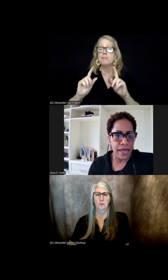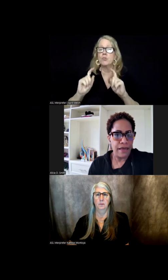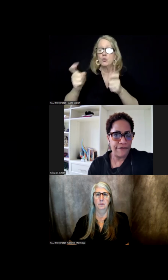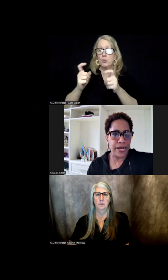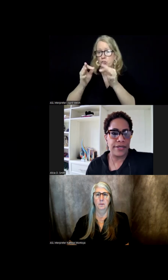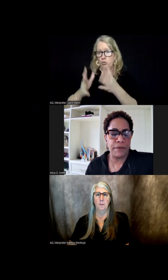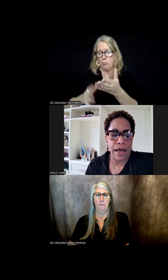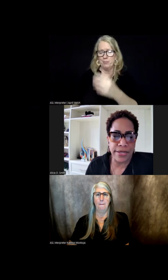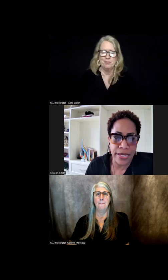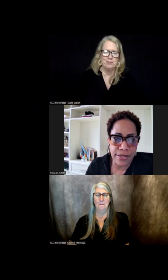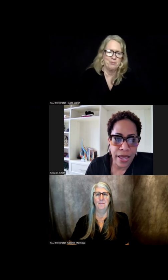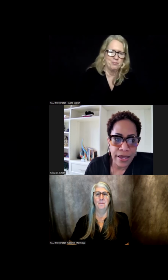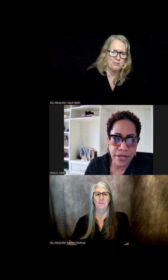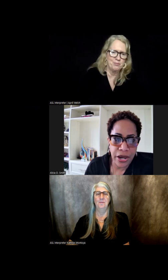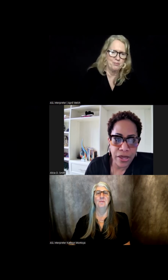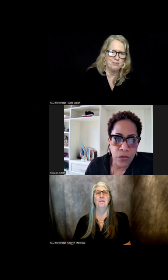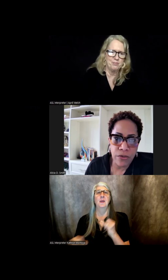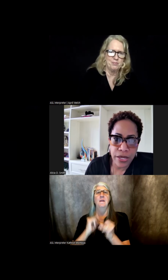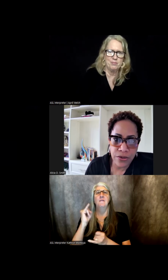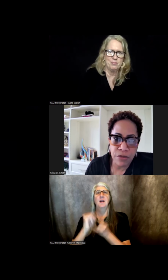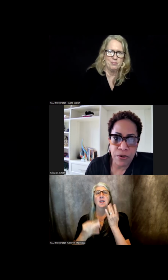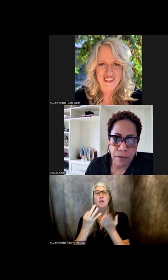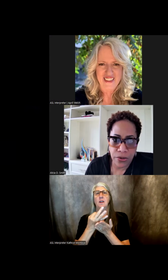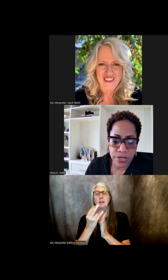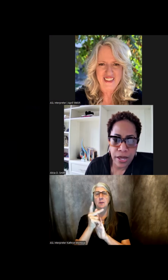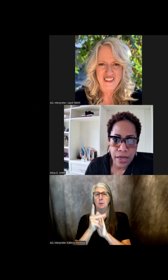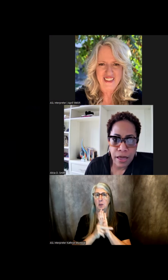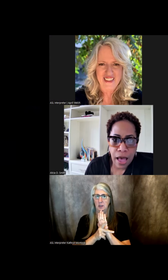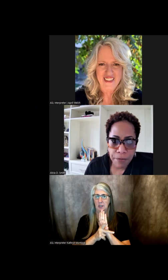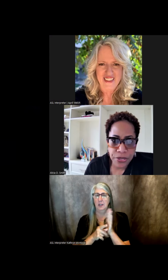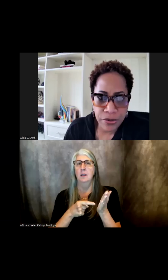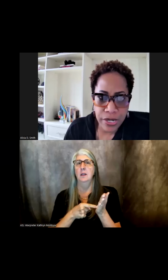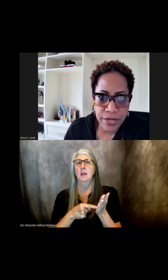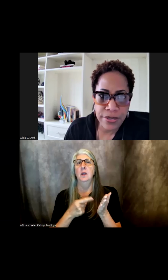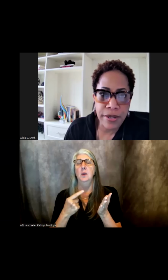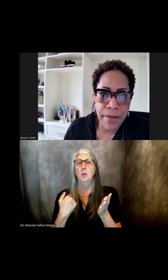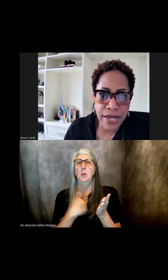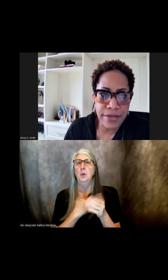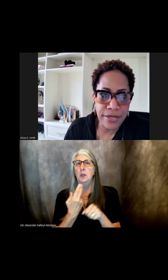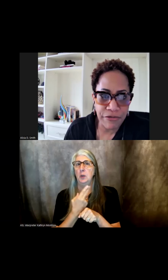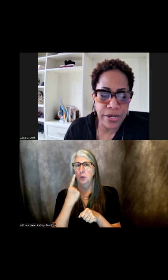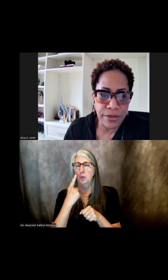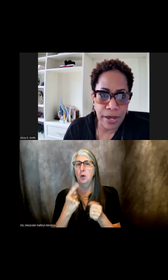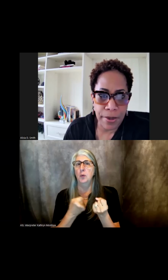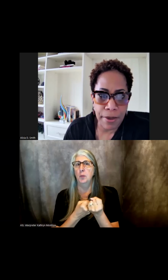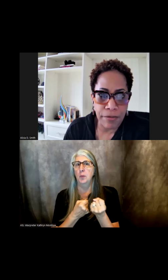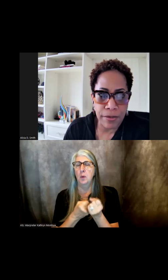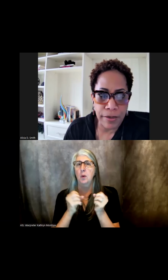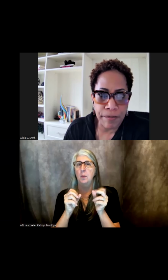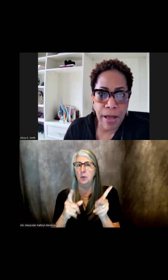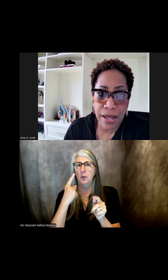then finally, financing policies is an area where we use to promote opportunities to make